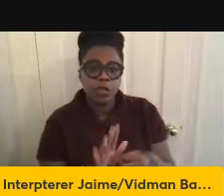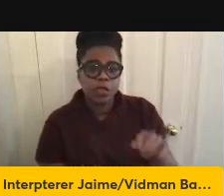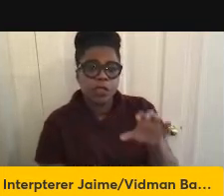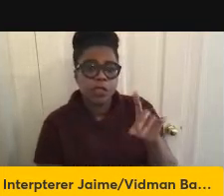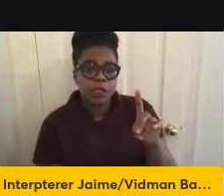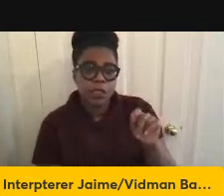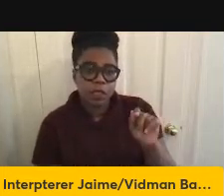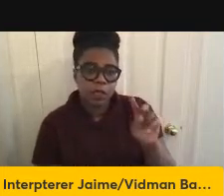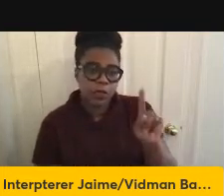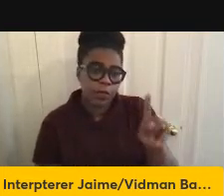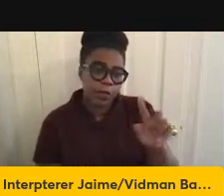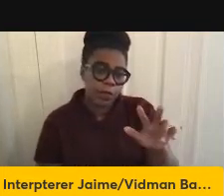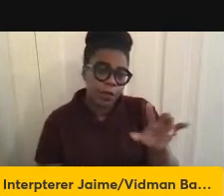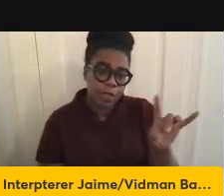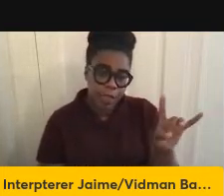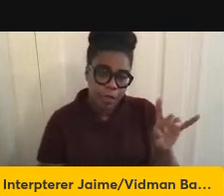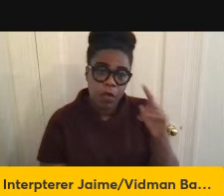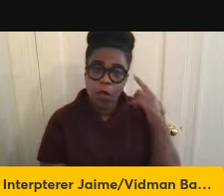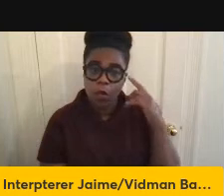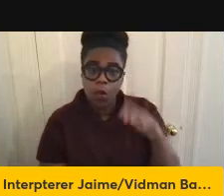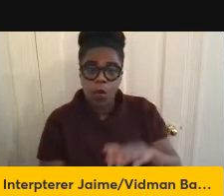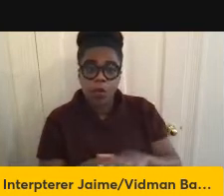CD138 expression on ASCs